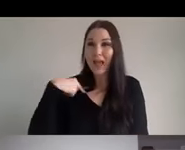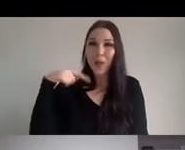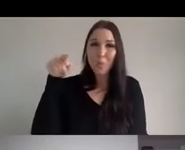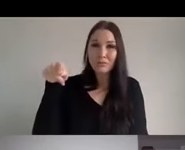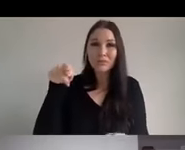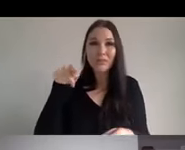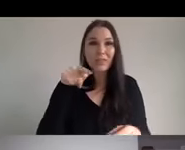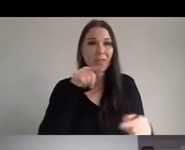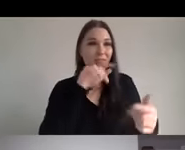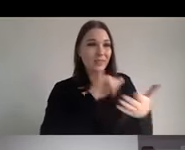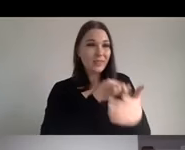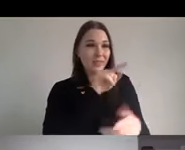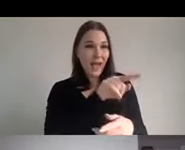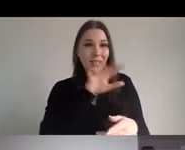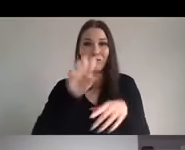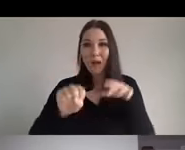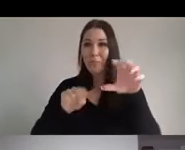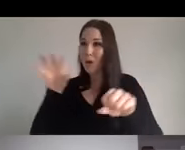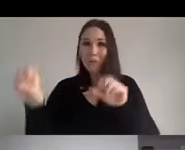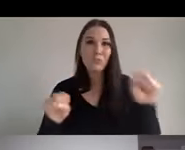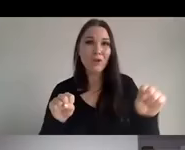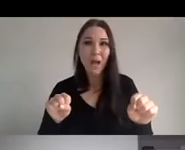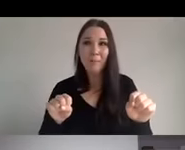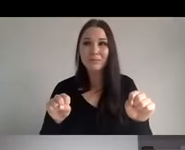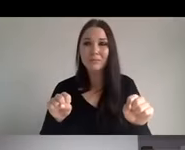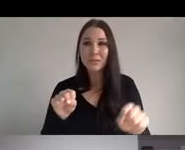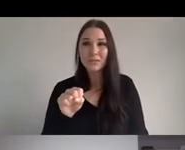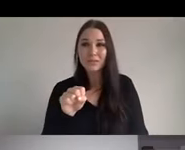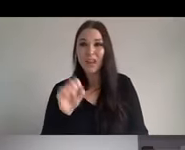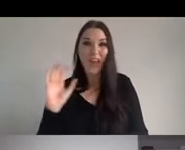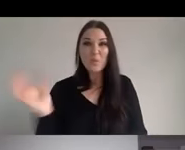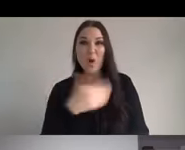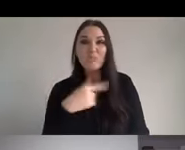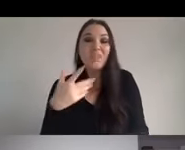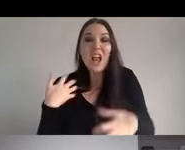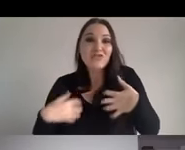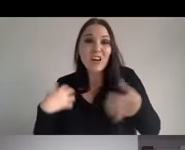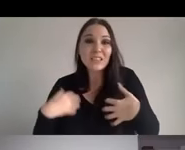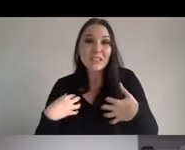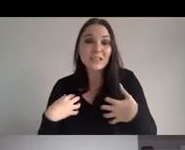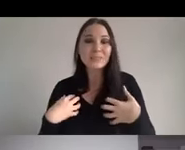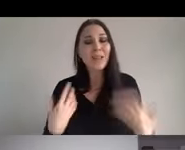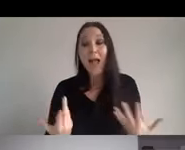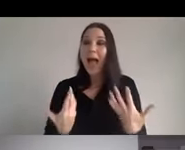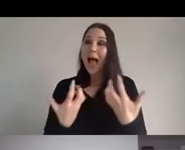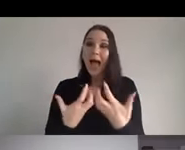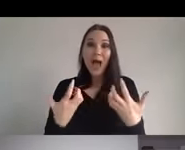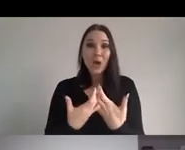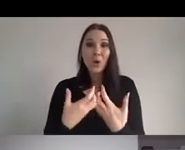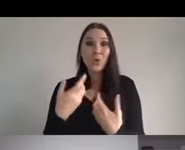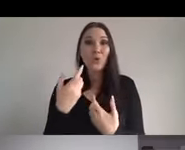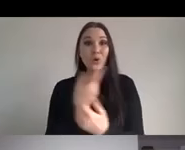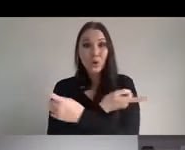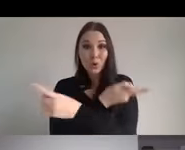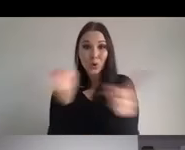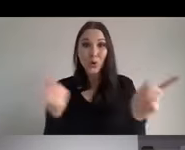action. Everyone else, I'm not so interested in. You know, how are you presenting yourself? How are you speaking with